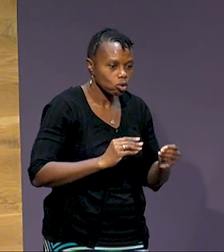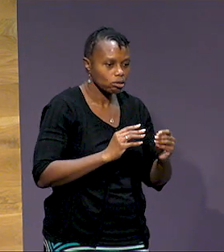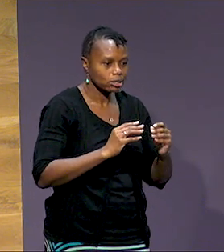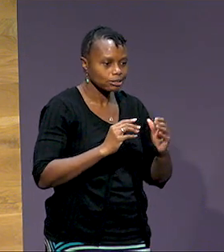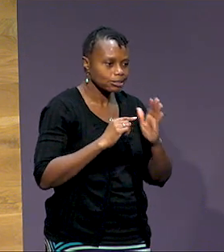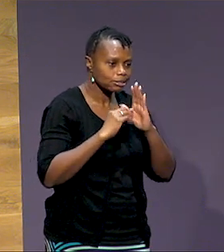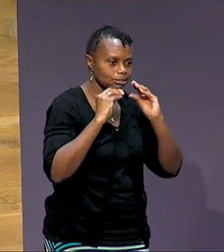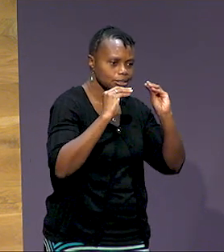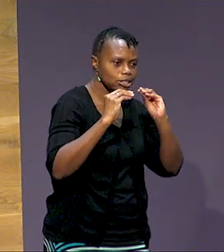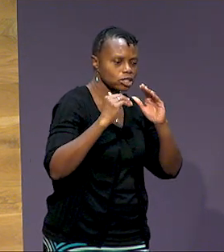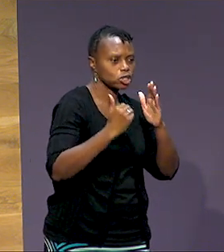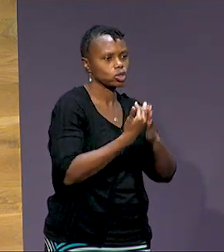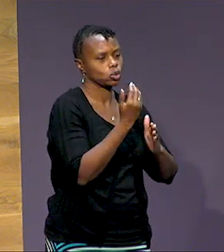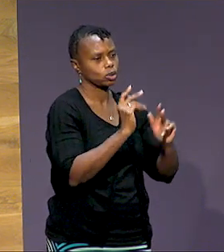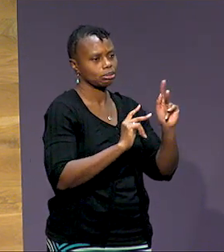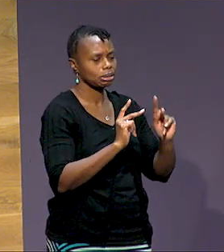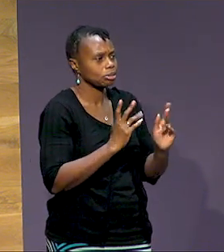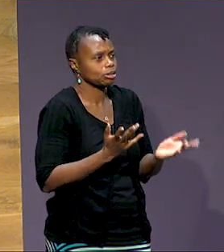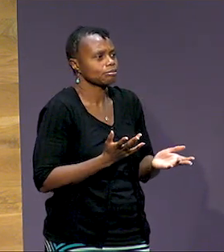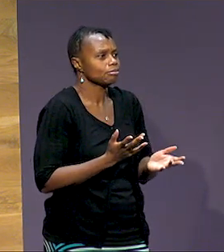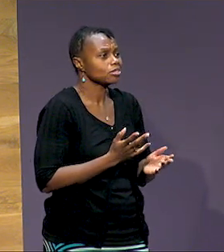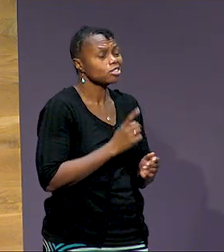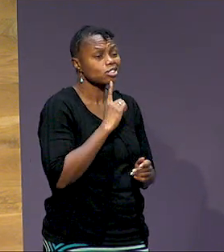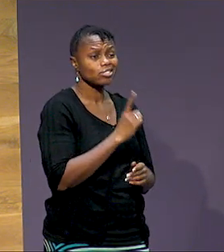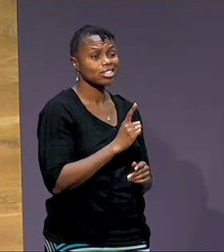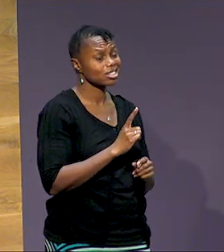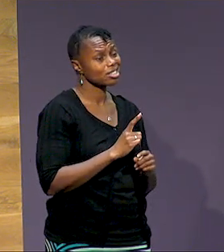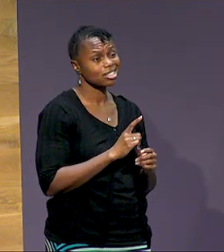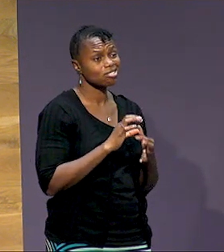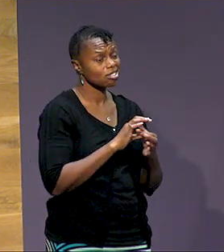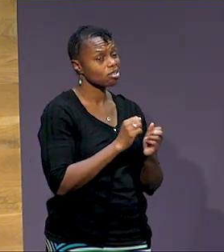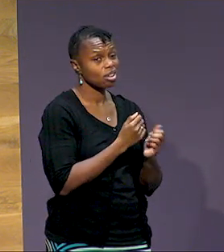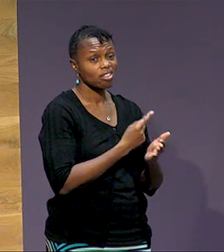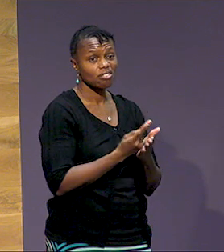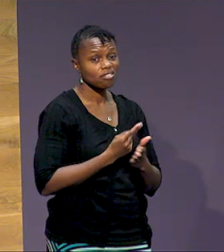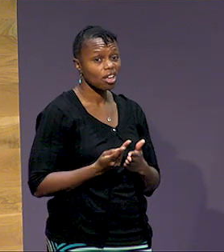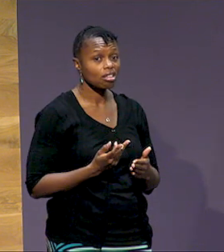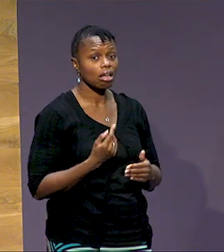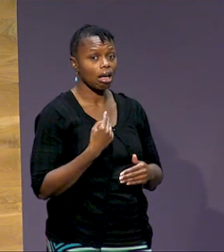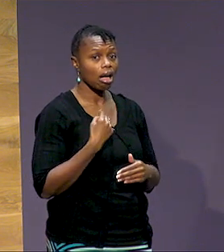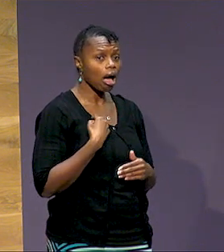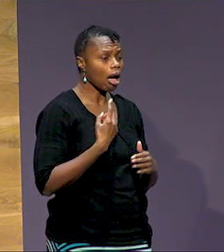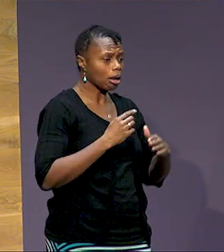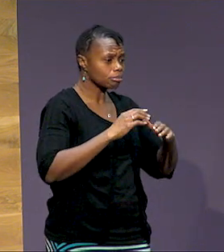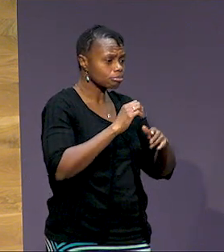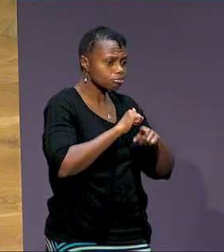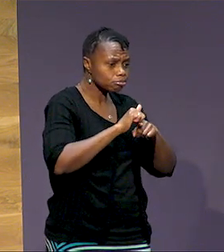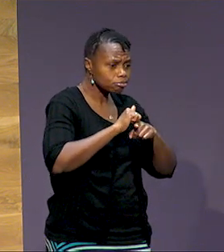a lot of it's just failure. I did a lot of trial runs with dramatic storytelling